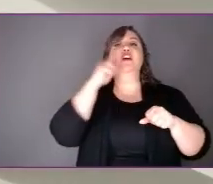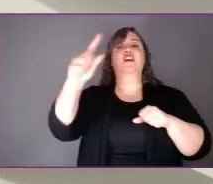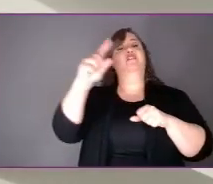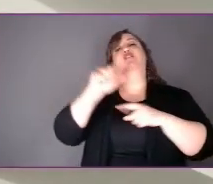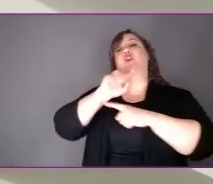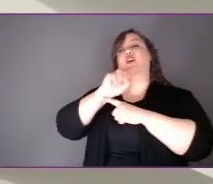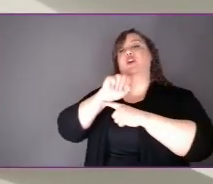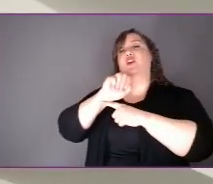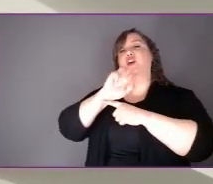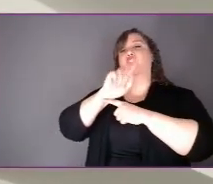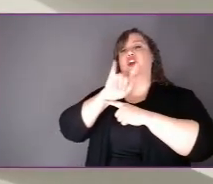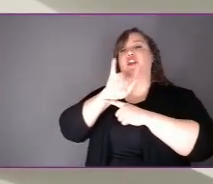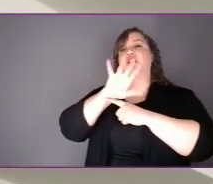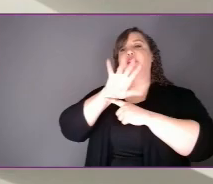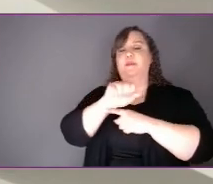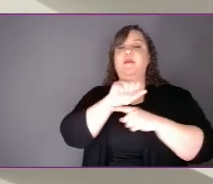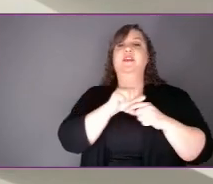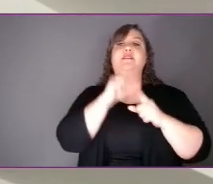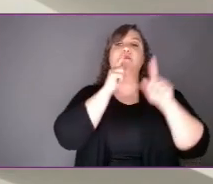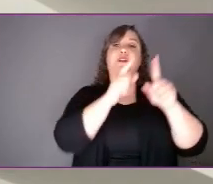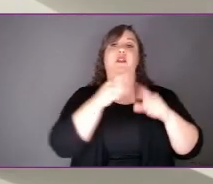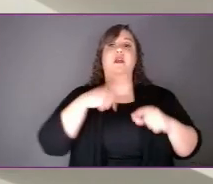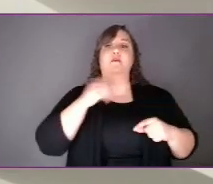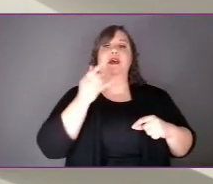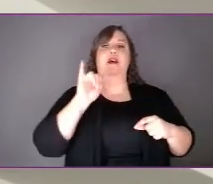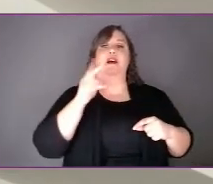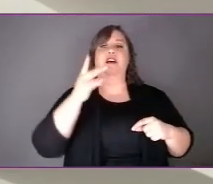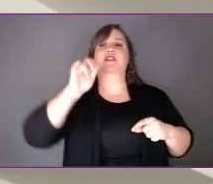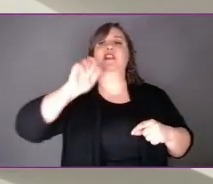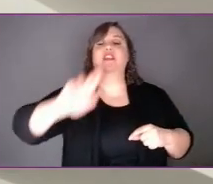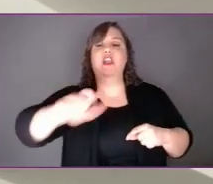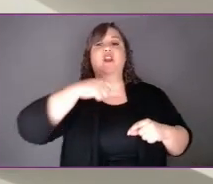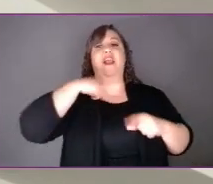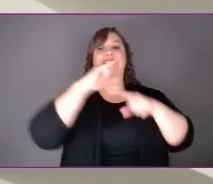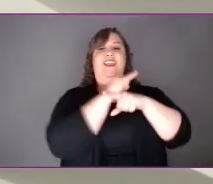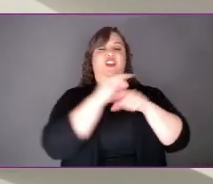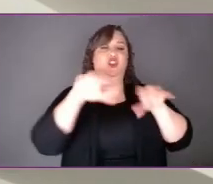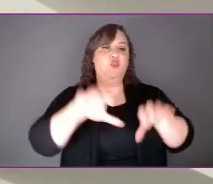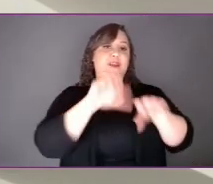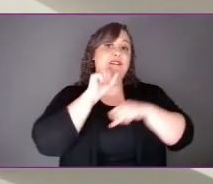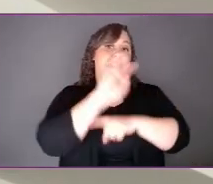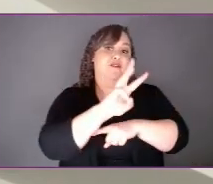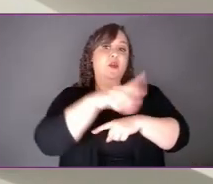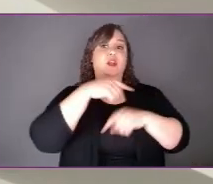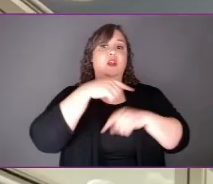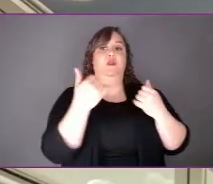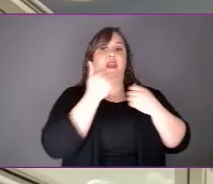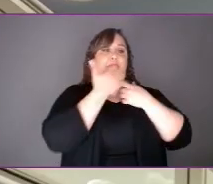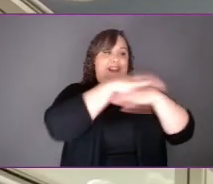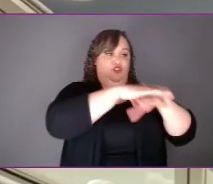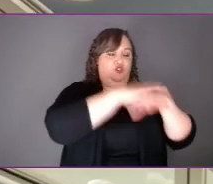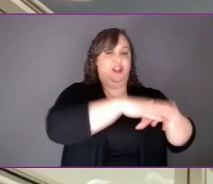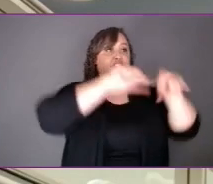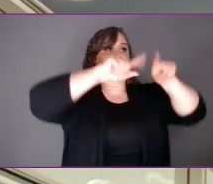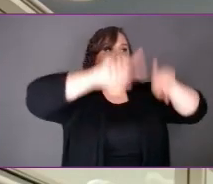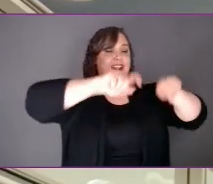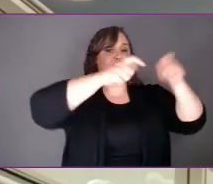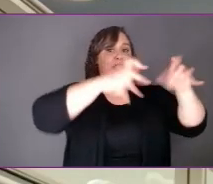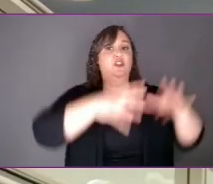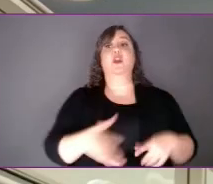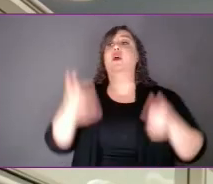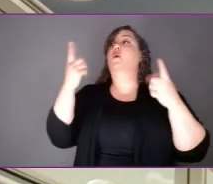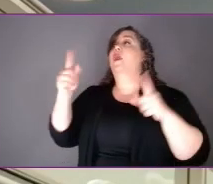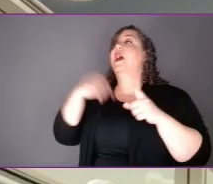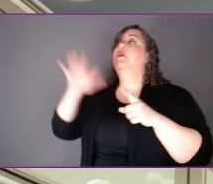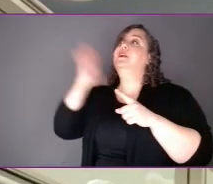Javier Ocasio-Perez, and I intern at NASA doing software. Today, I'm an integration and test manager. When I was a NASA intern, it